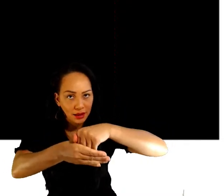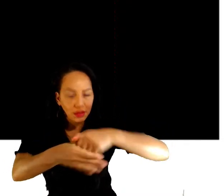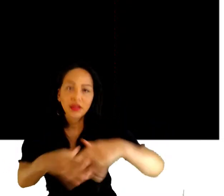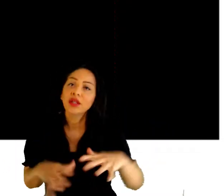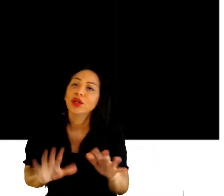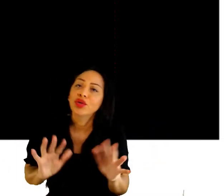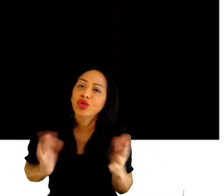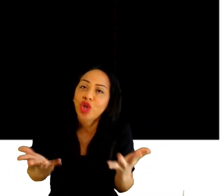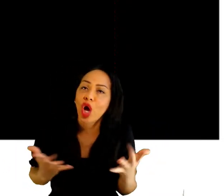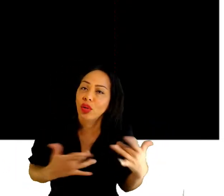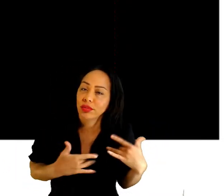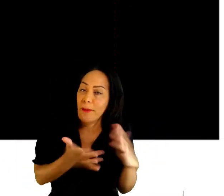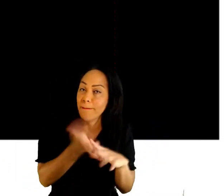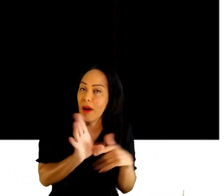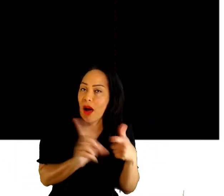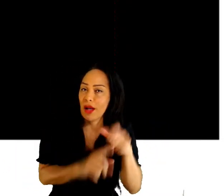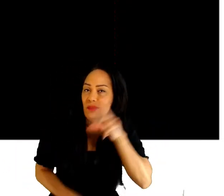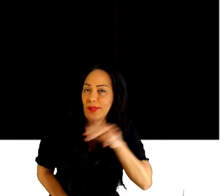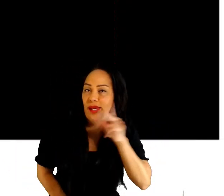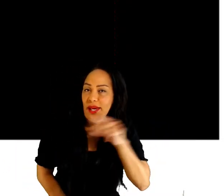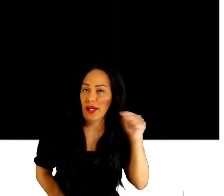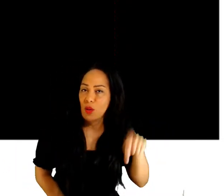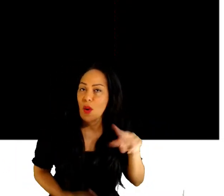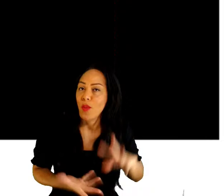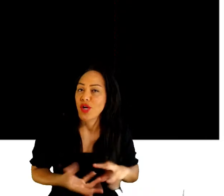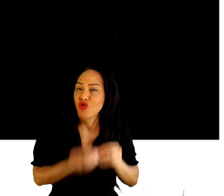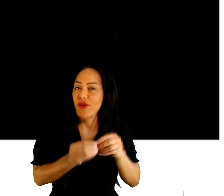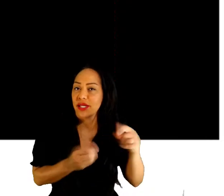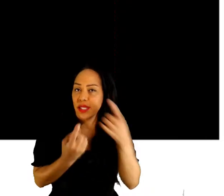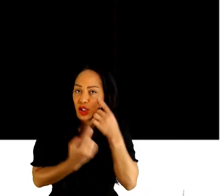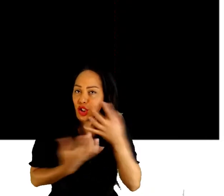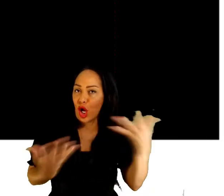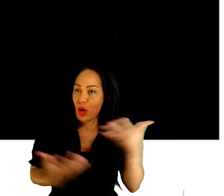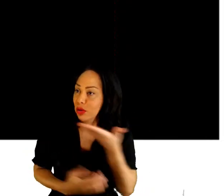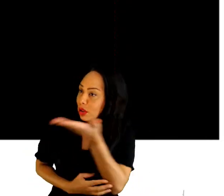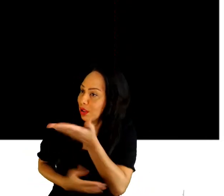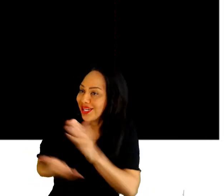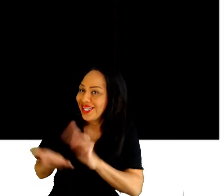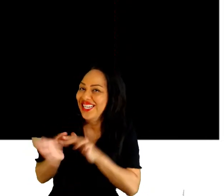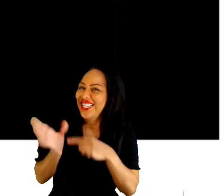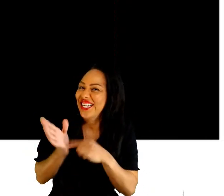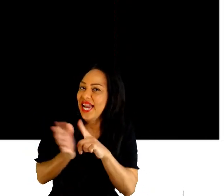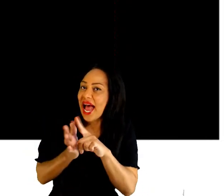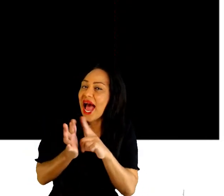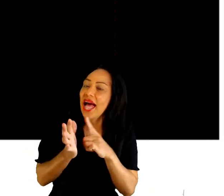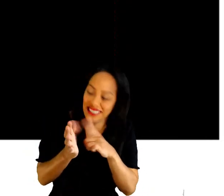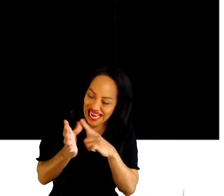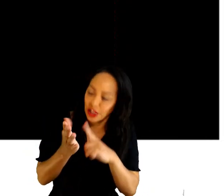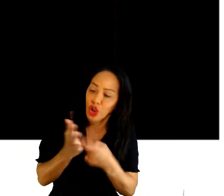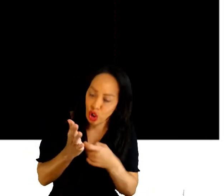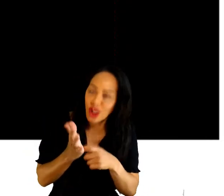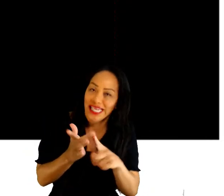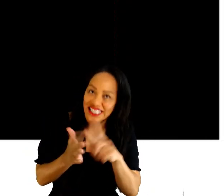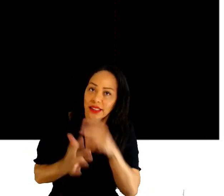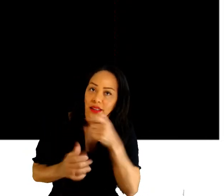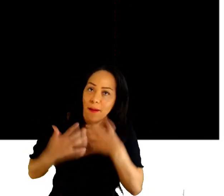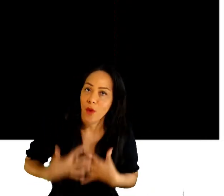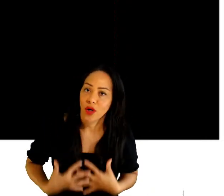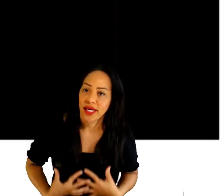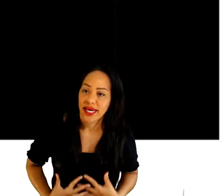of things, and we came up with this. Natalie's body is, well, it's quite covered up now, but if you were to see her in her training